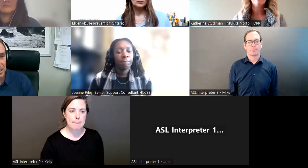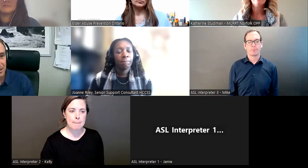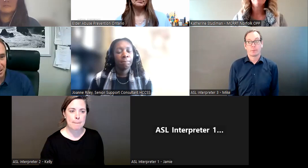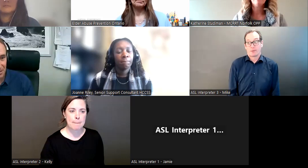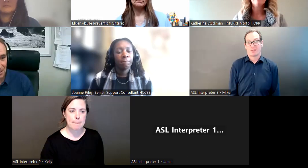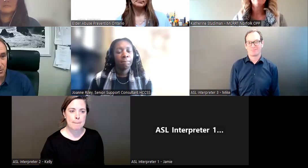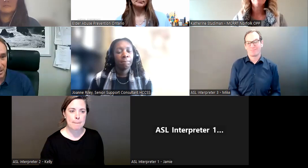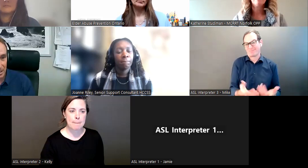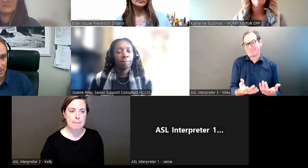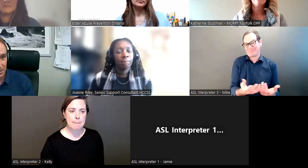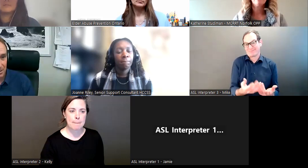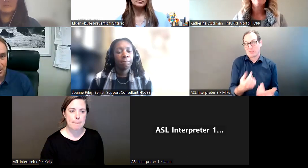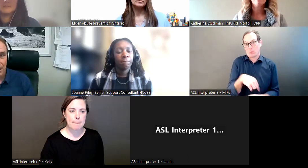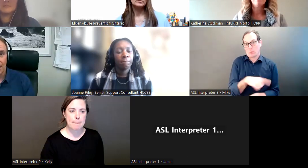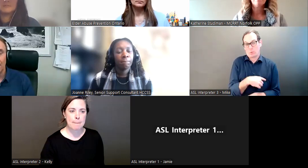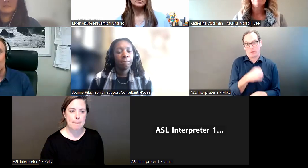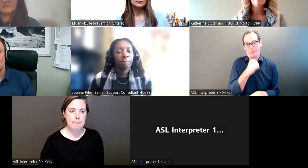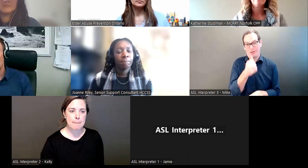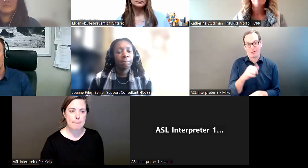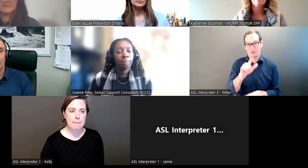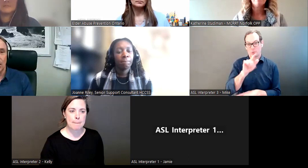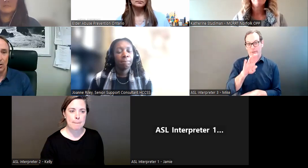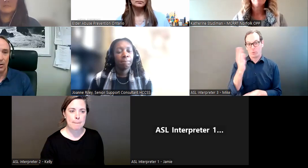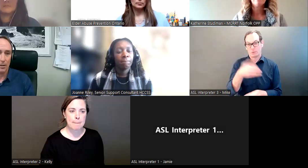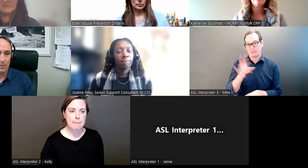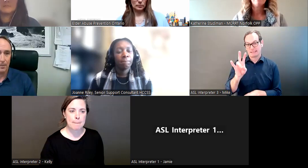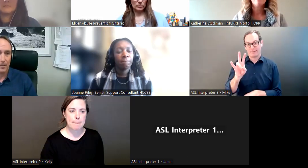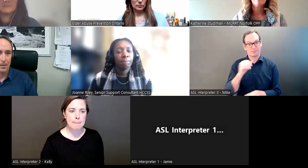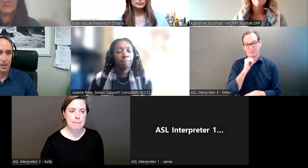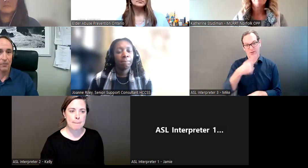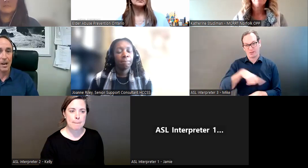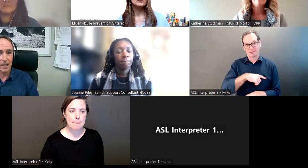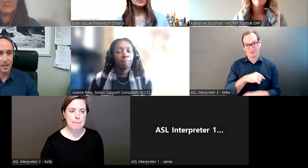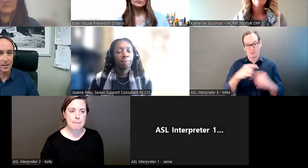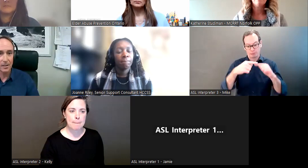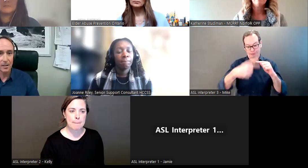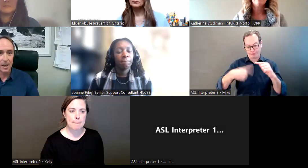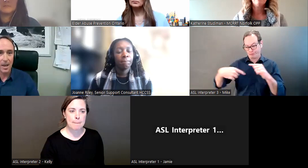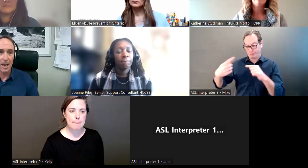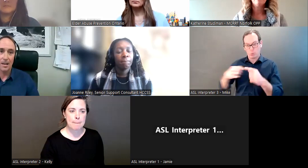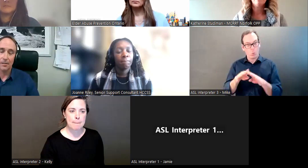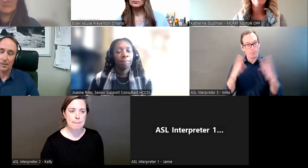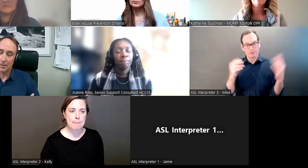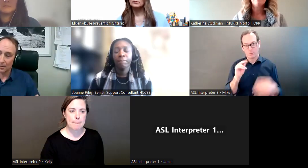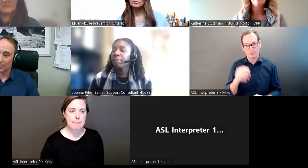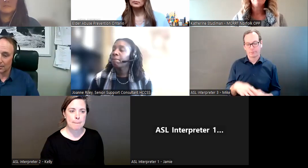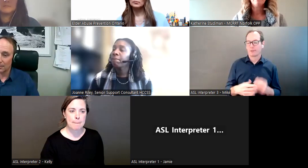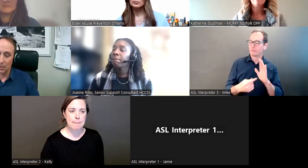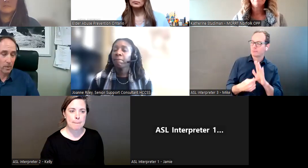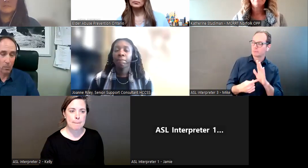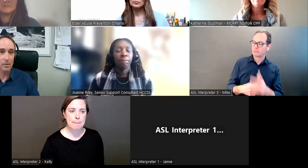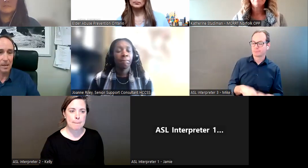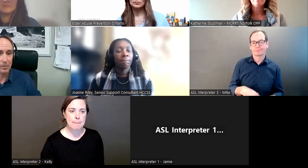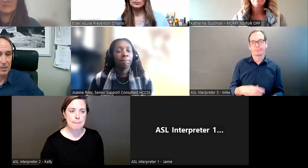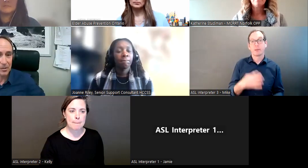hours a day, 7 days a week. So if we get a call on a Friday and,